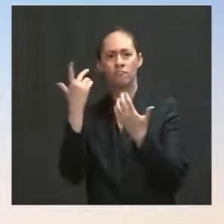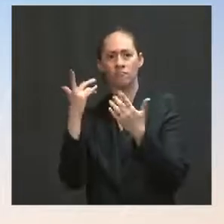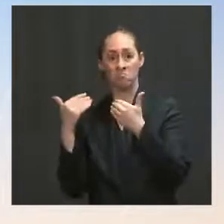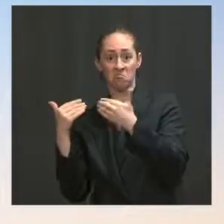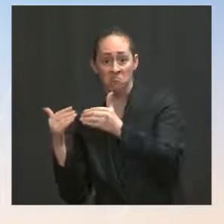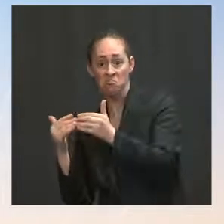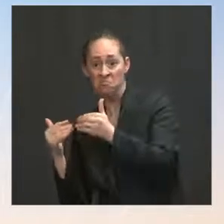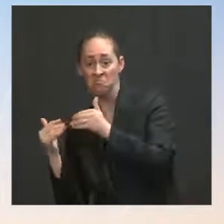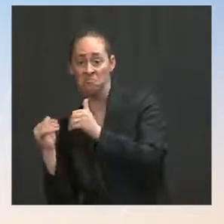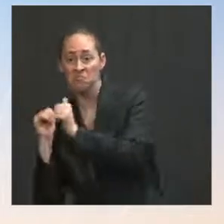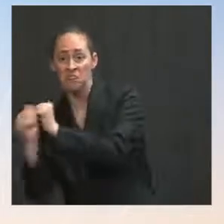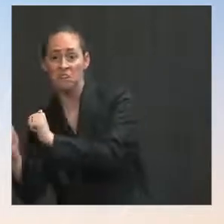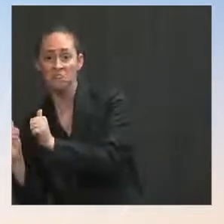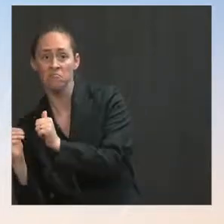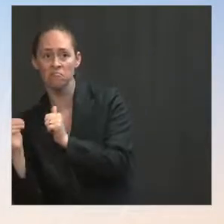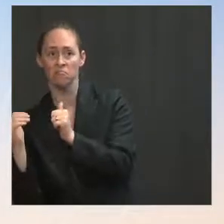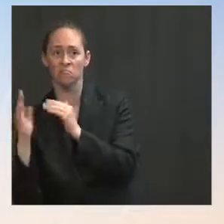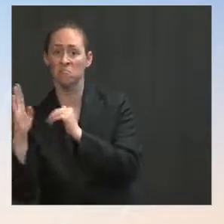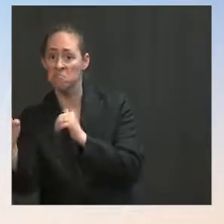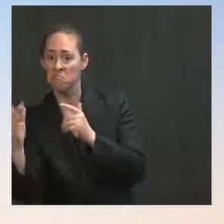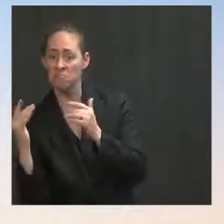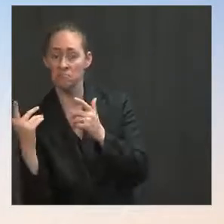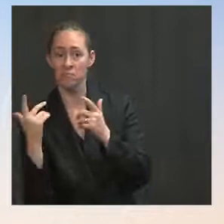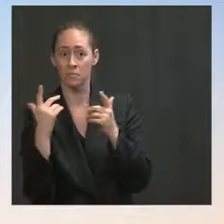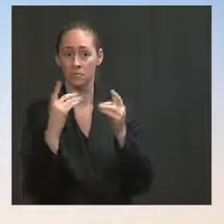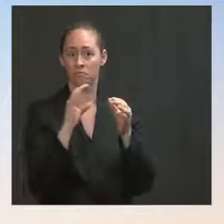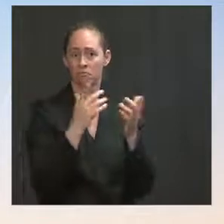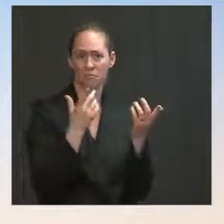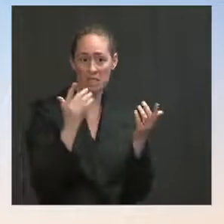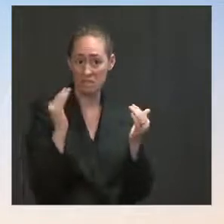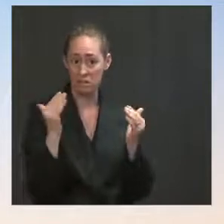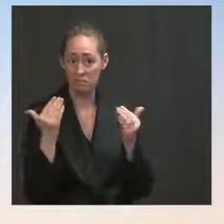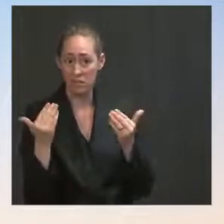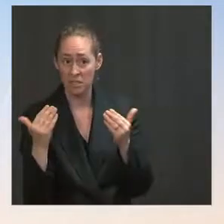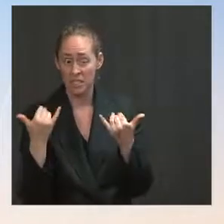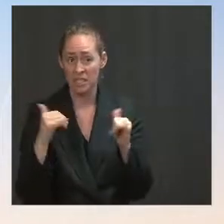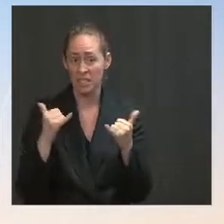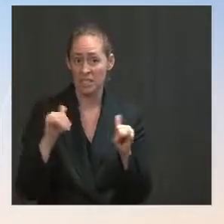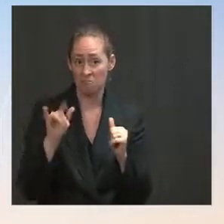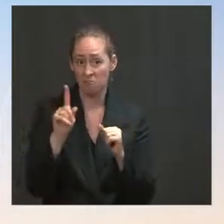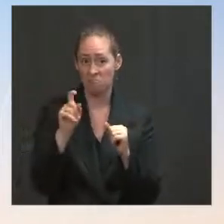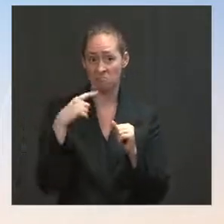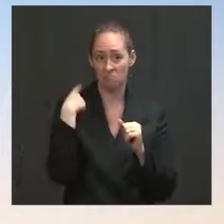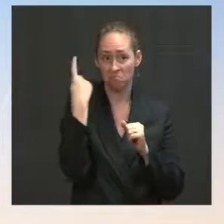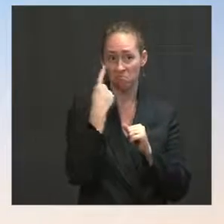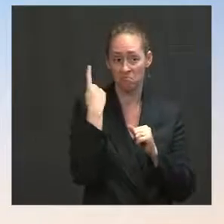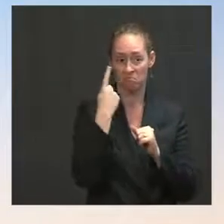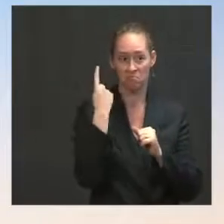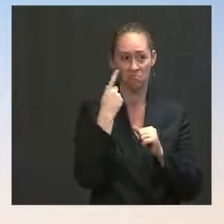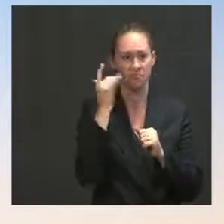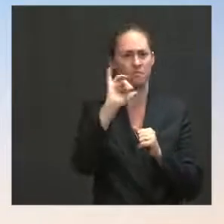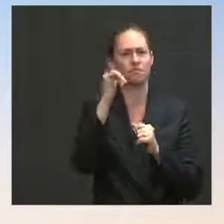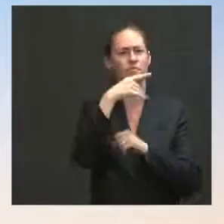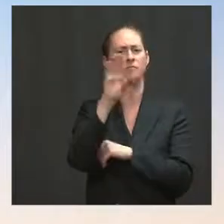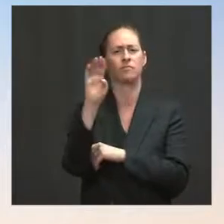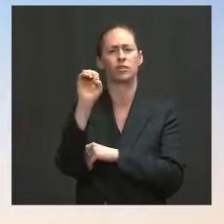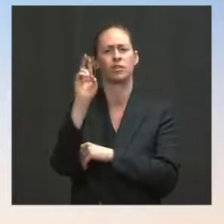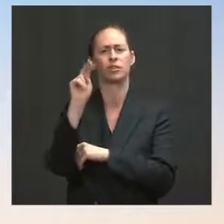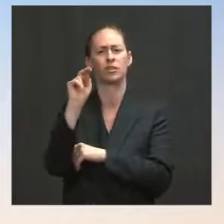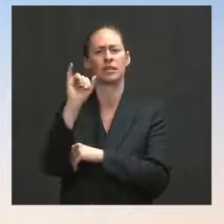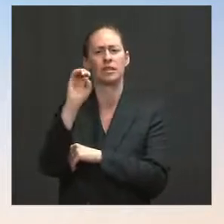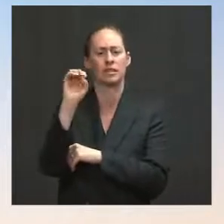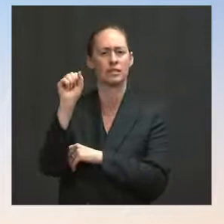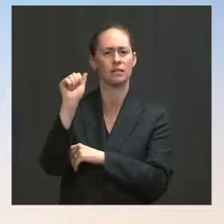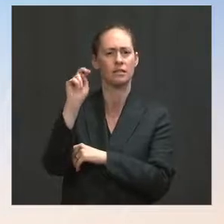to be still pretty stark divides between, Bernie Sanders, who's running the budget committee in the Senate, and some of the more moderate senators. So